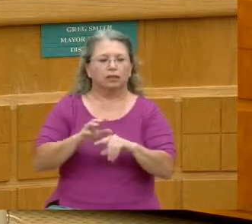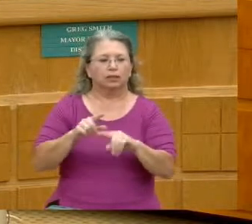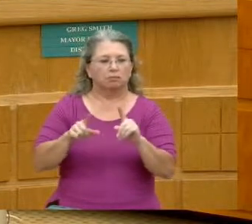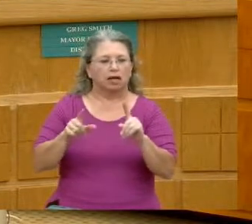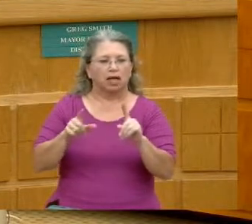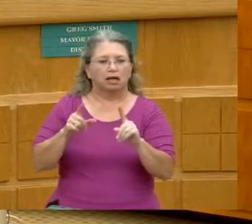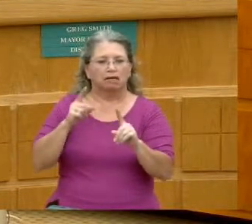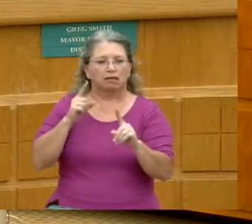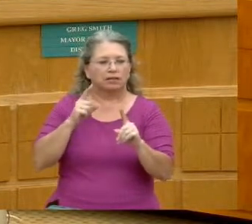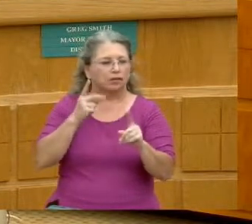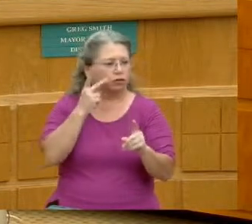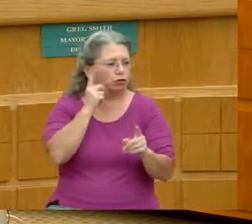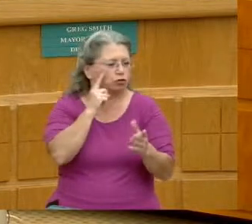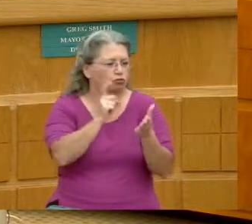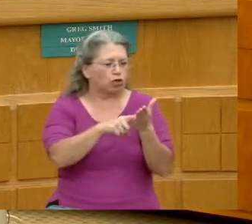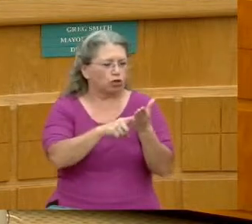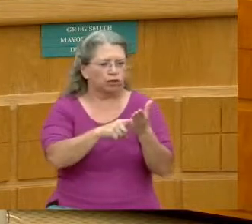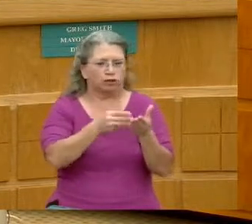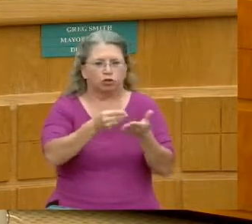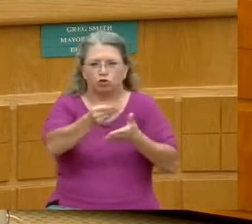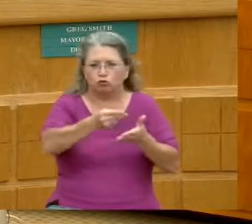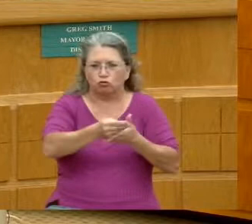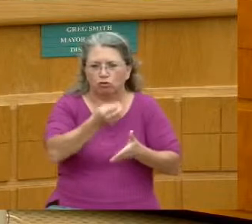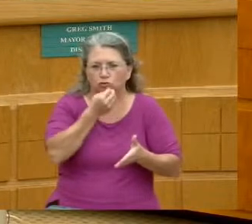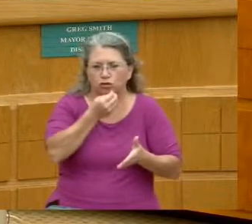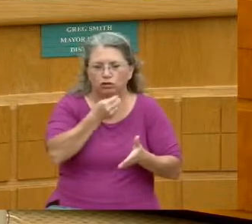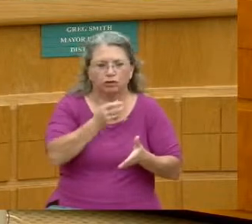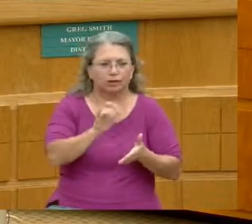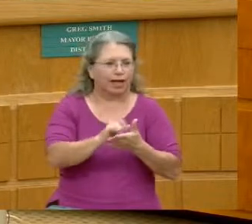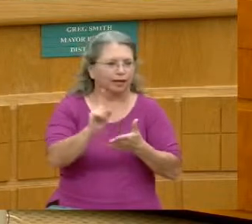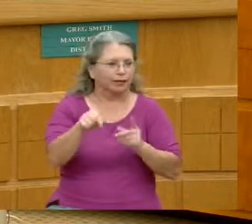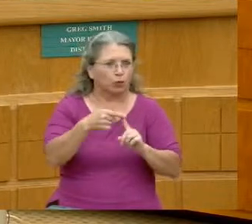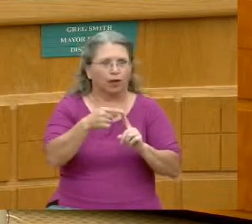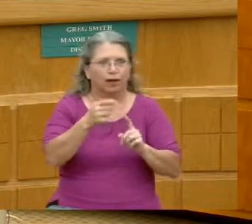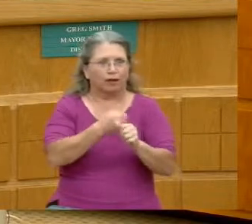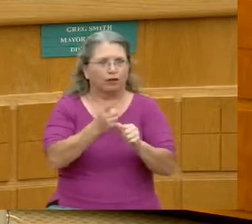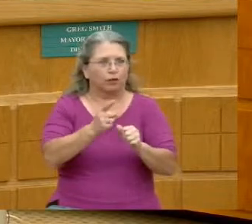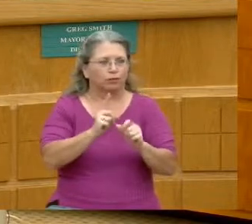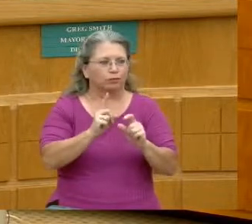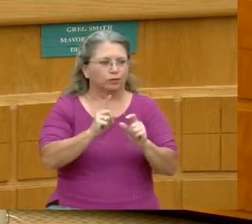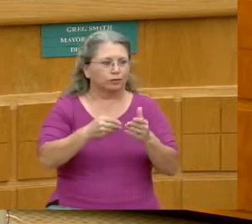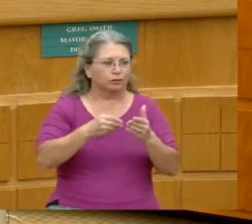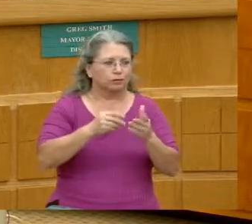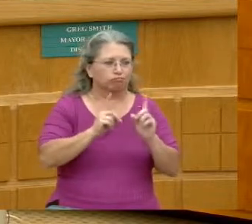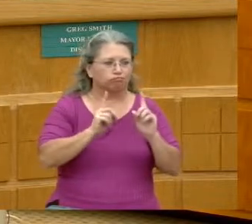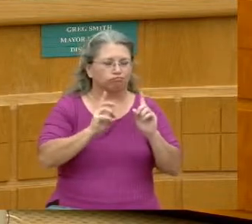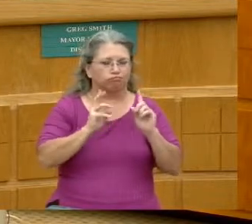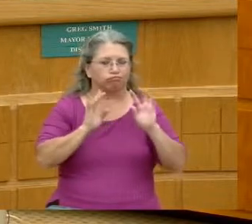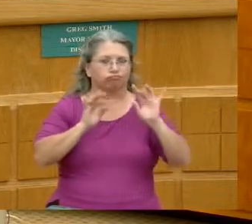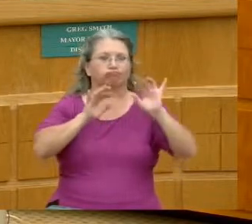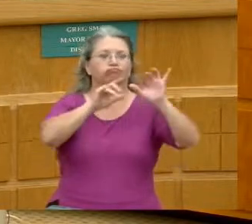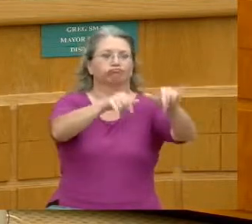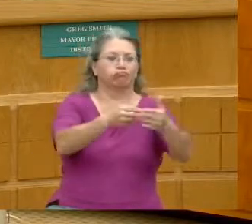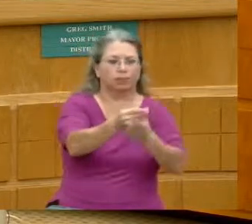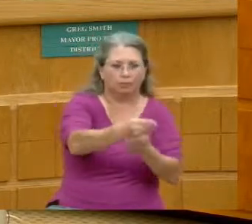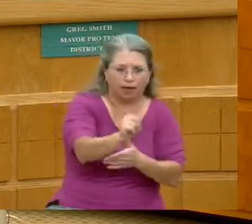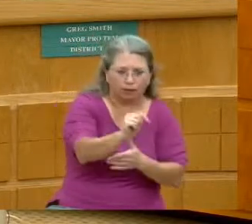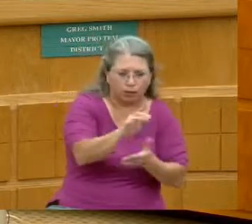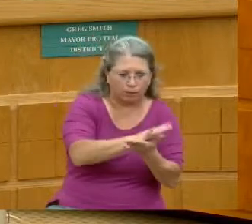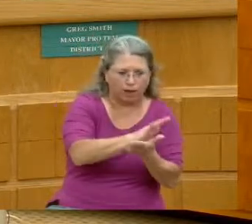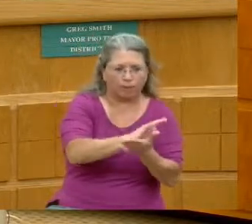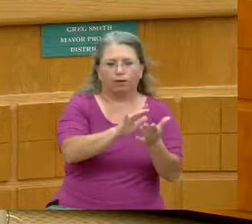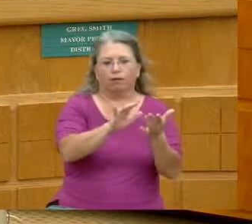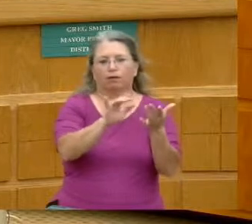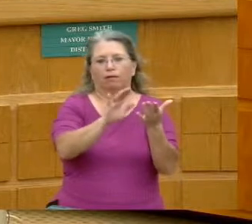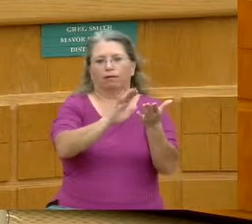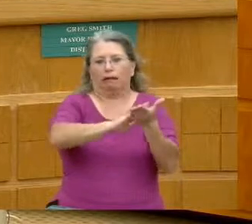periods. Say like the grocery stores, there was that, everybody going out to get toilet paper and sanitizer, and then the drop off and coming back up, versus the